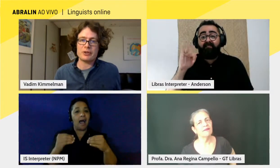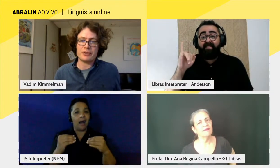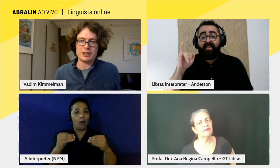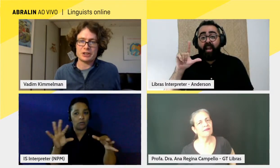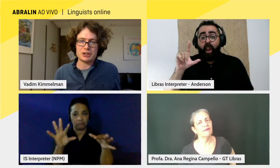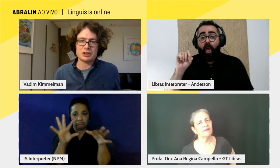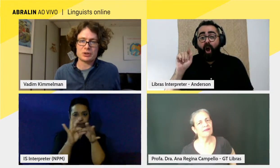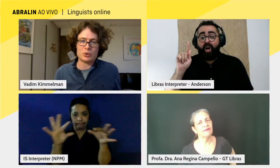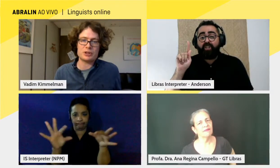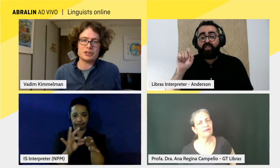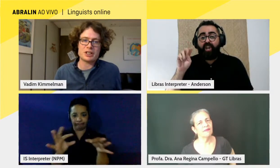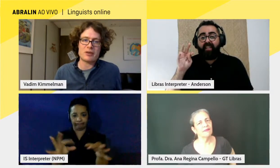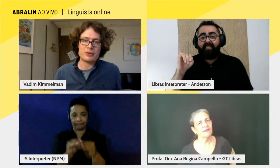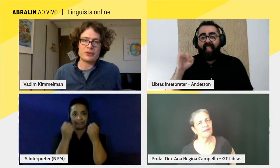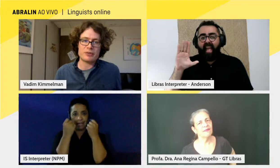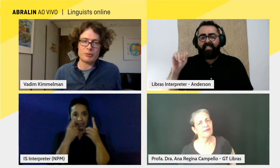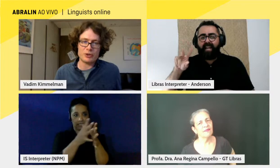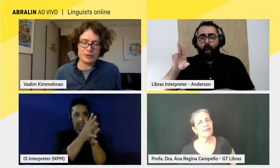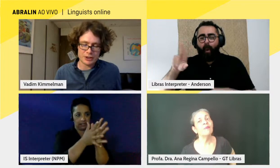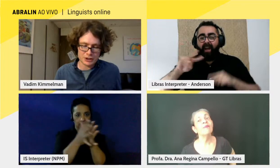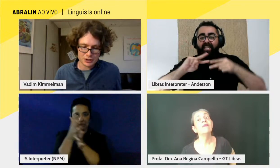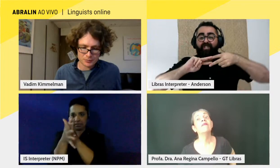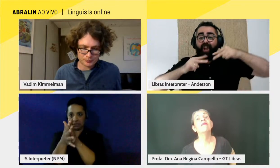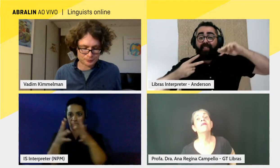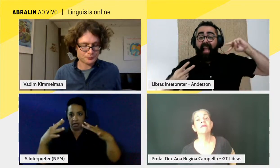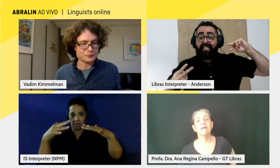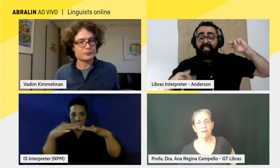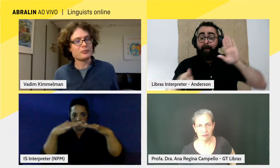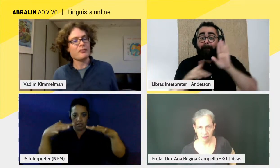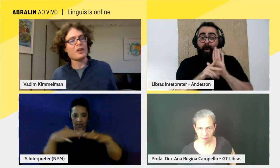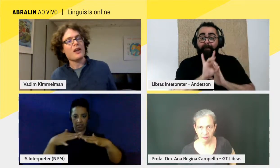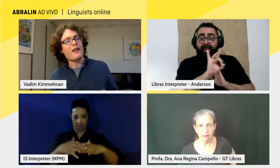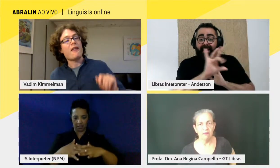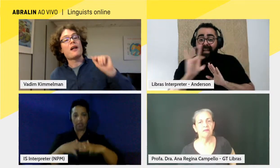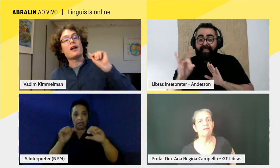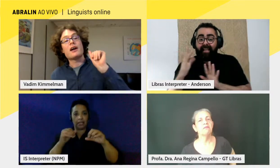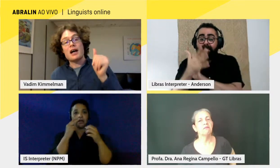the family relations or discover the family relations.